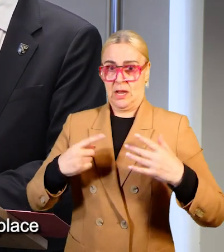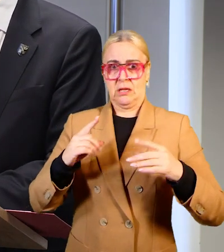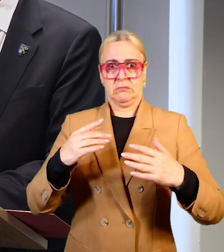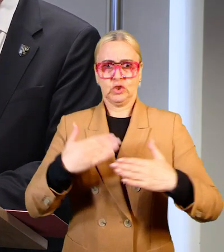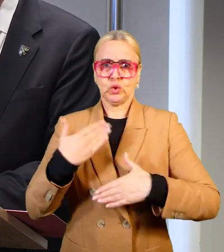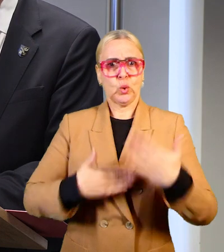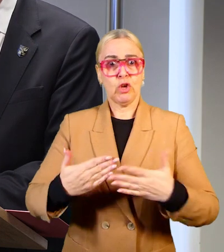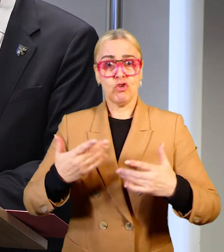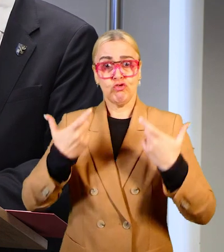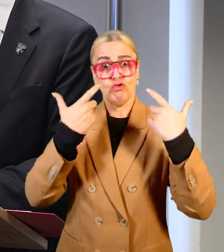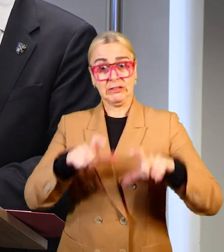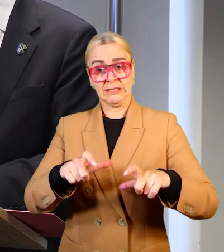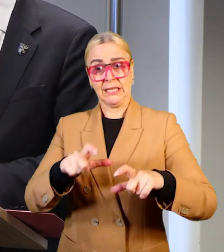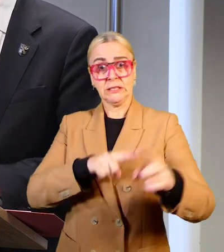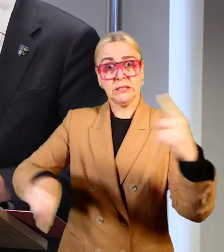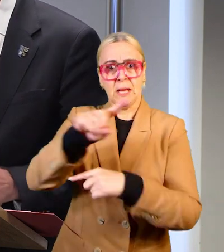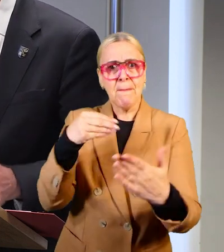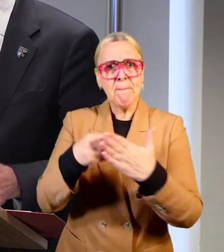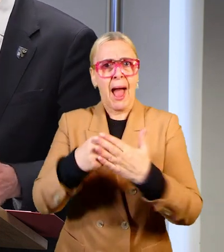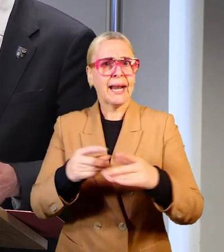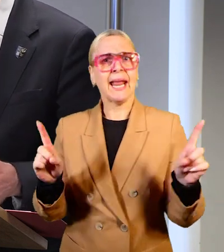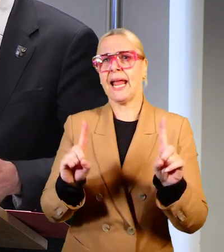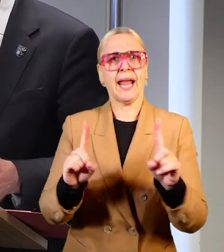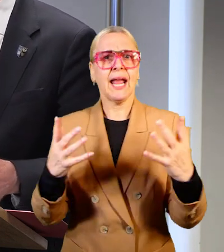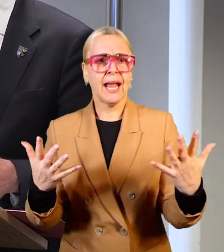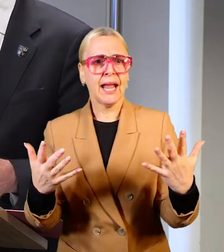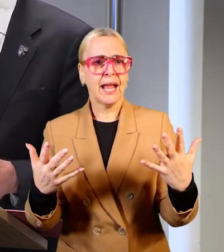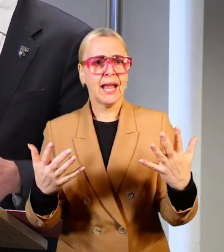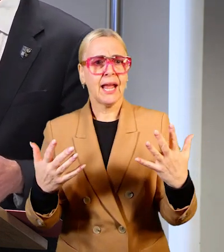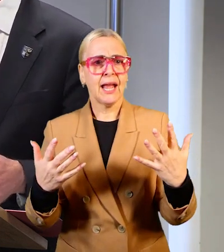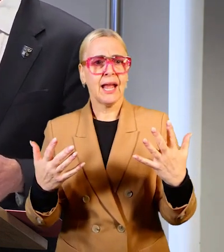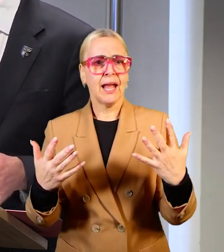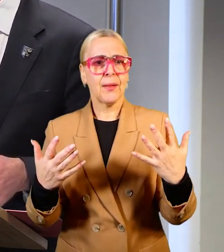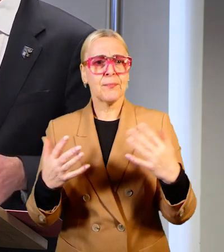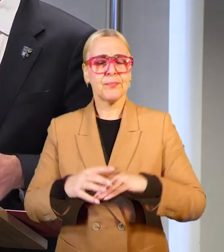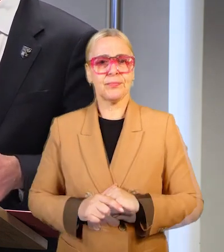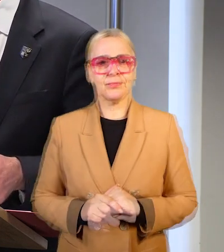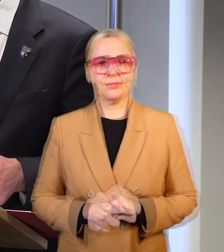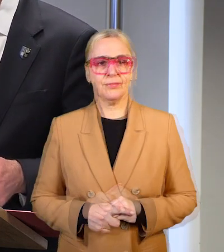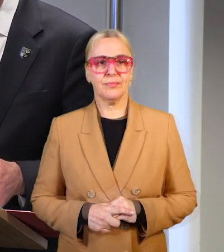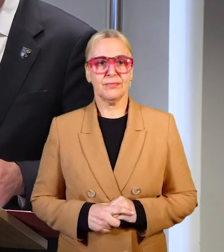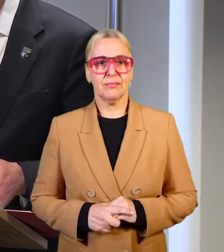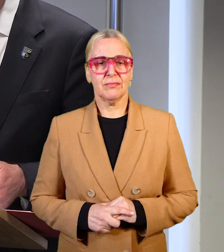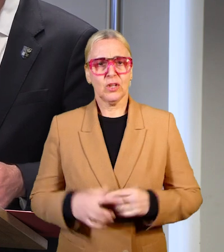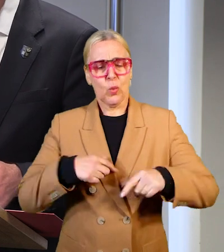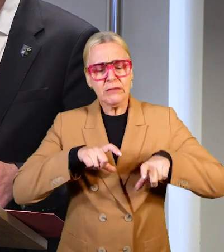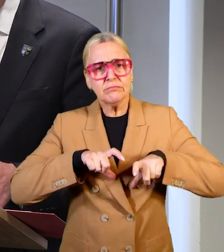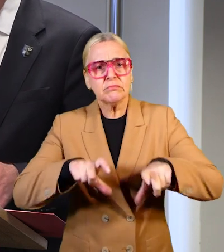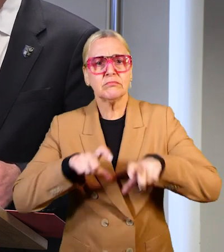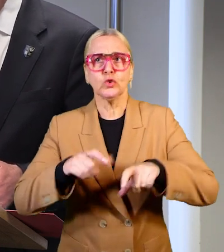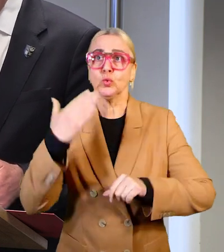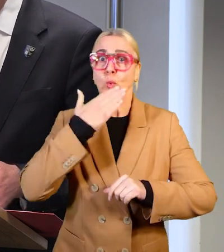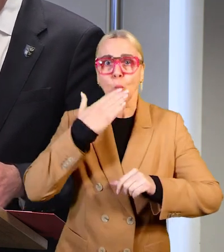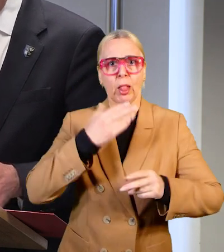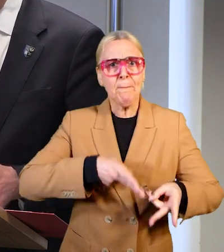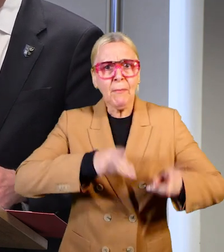put in place through continued investment over the past few years and really will deliver for the people of Surrey. So